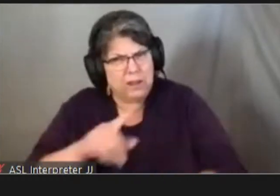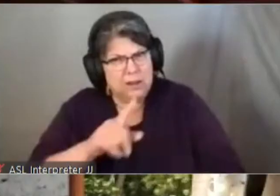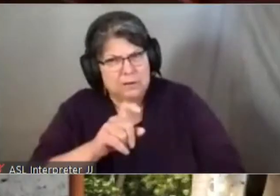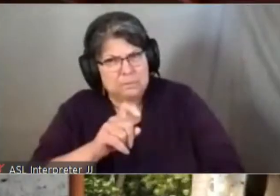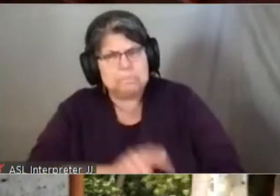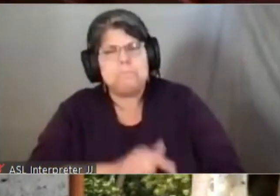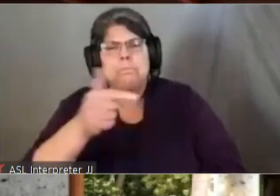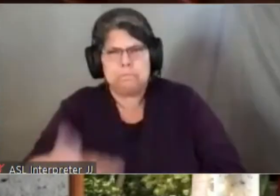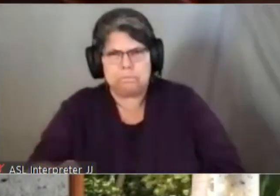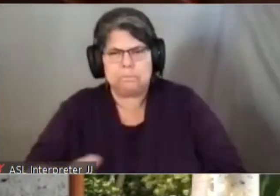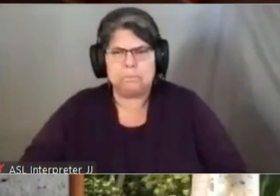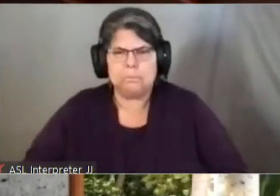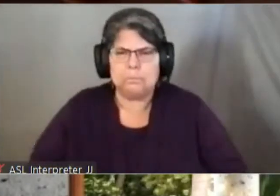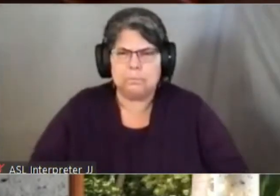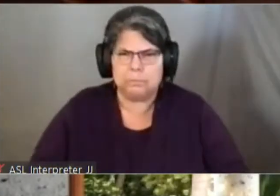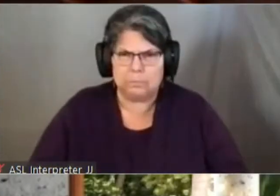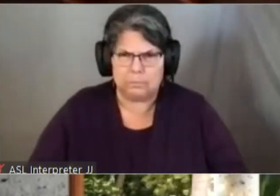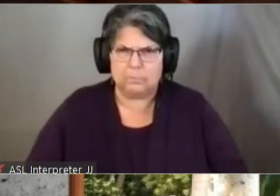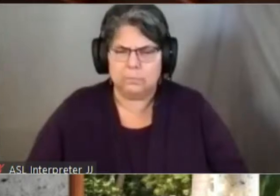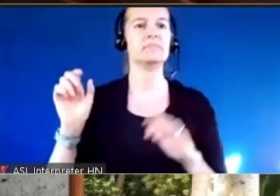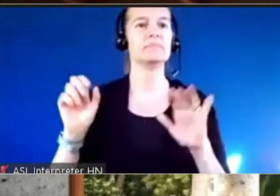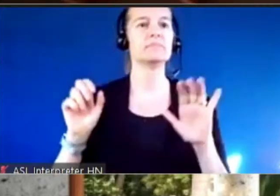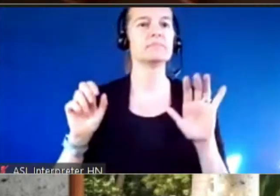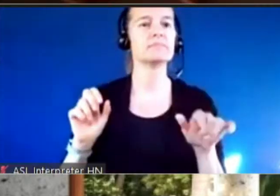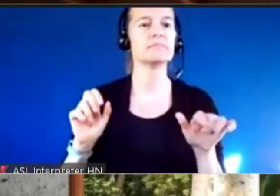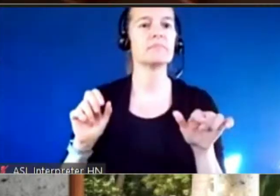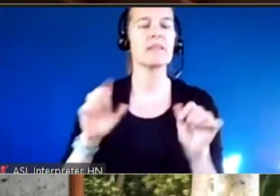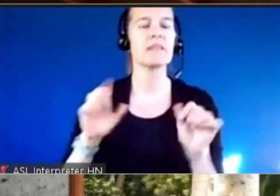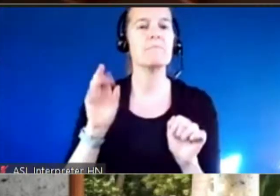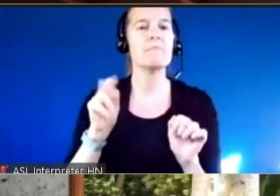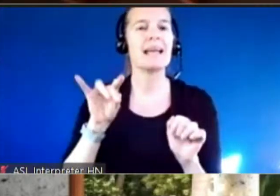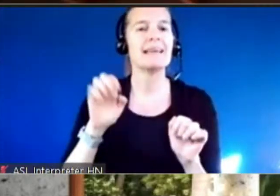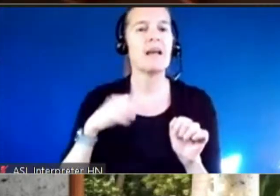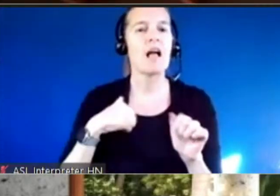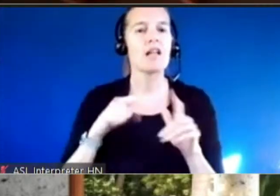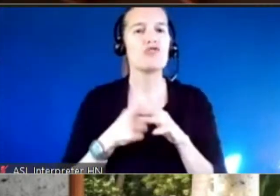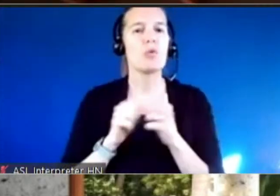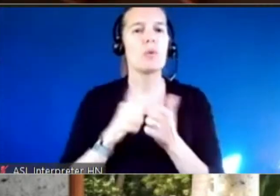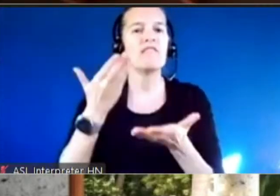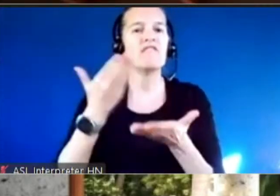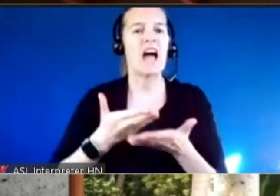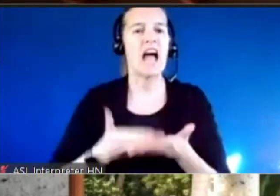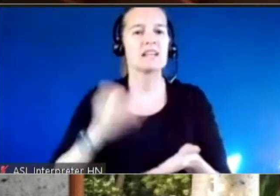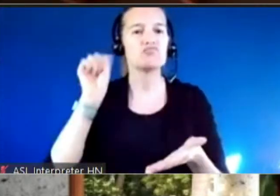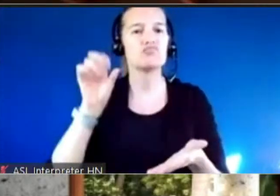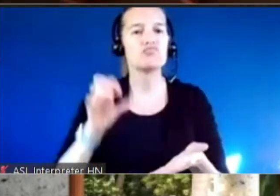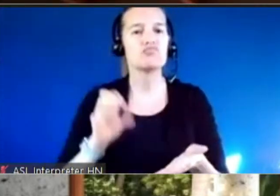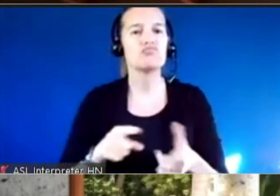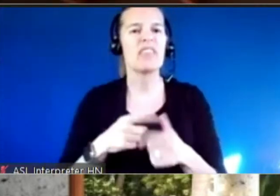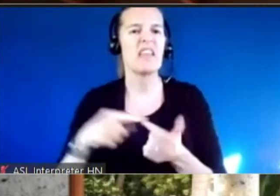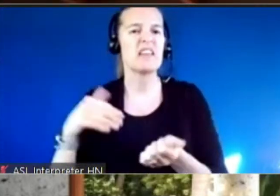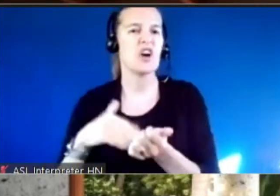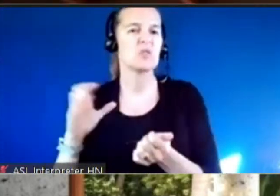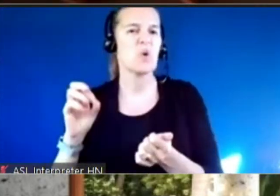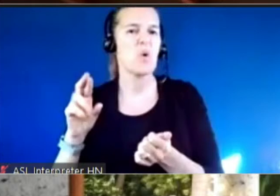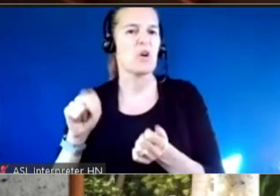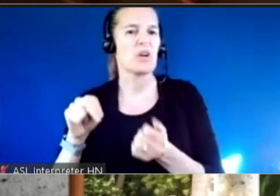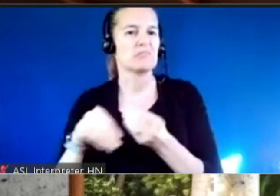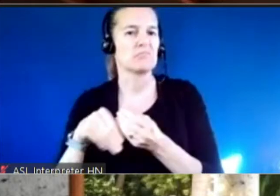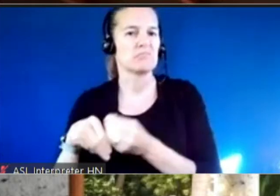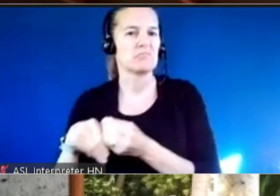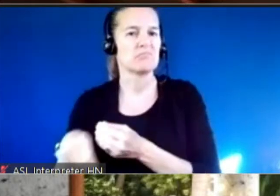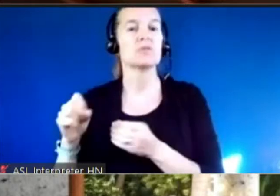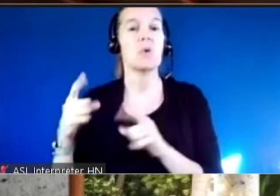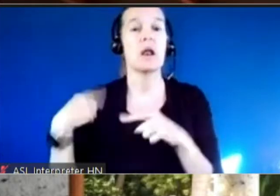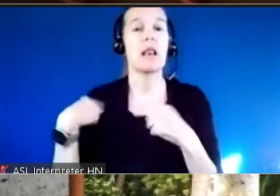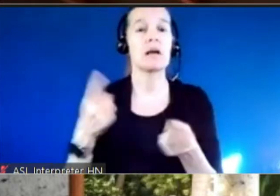So let me start with some of the facts, and then I'll have Dr. Coren add to that as far as the testing and those pieces. So it has been over the last